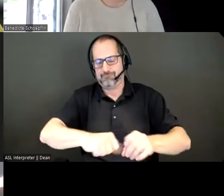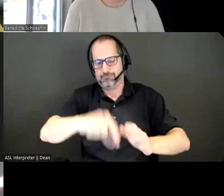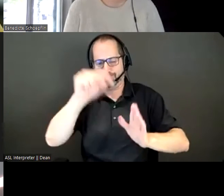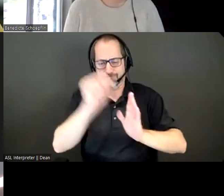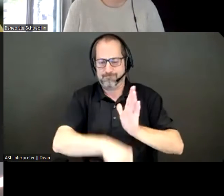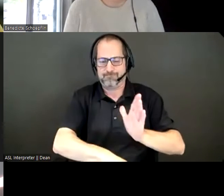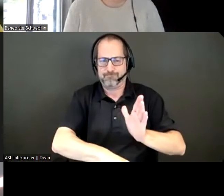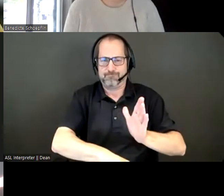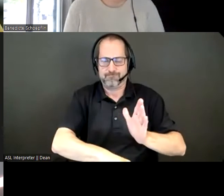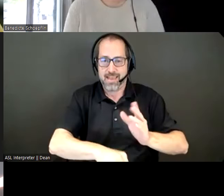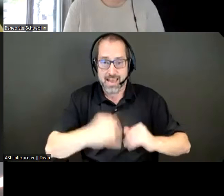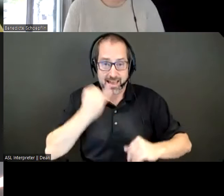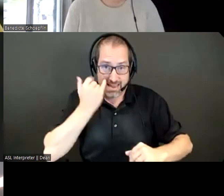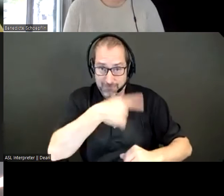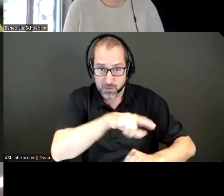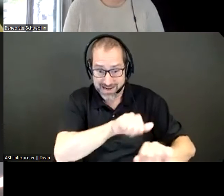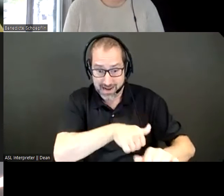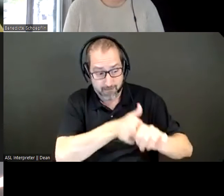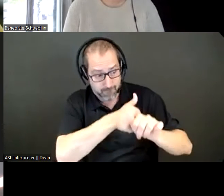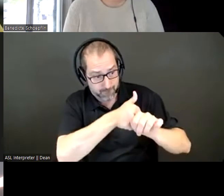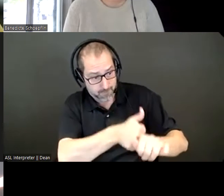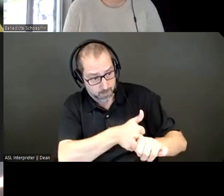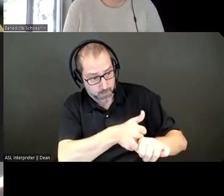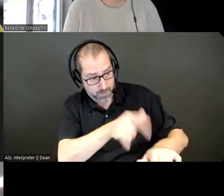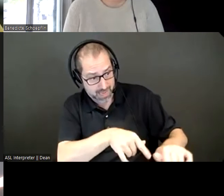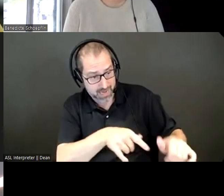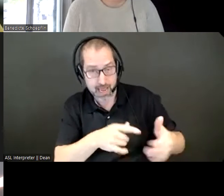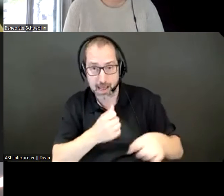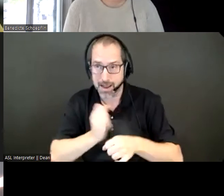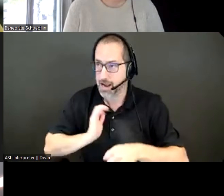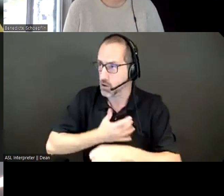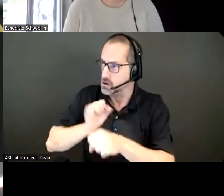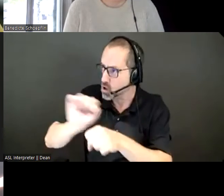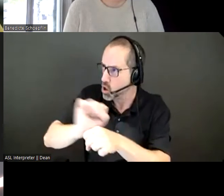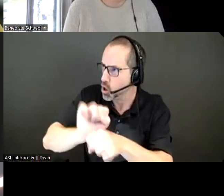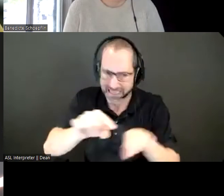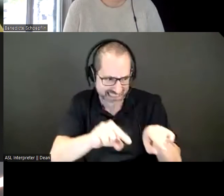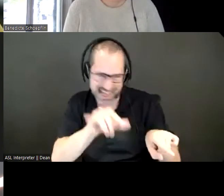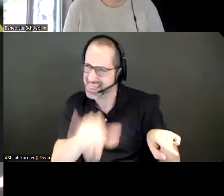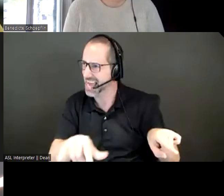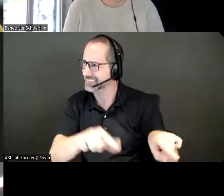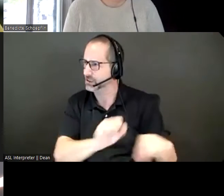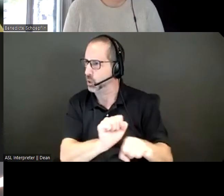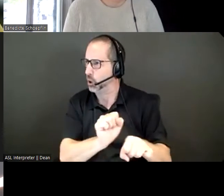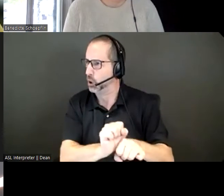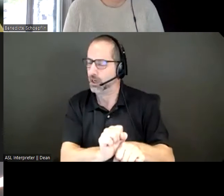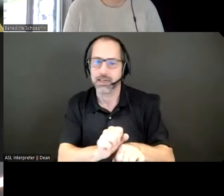that, and make the work about that, and not be getting up in front of